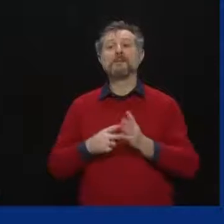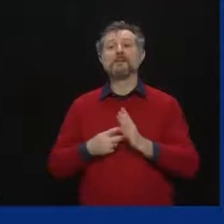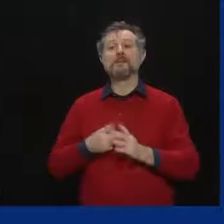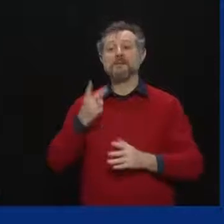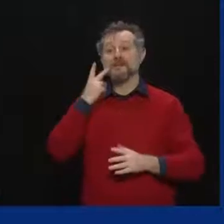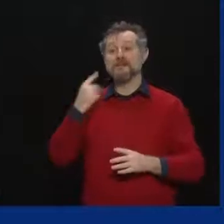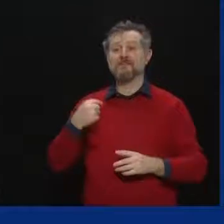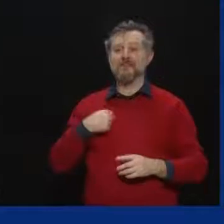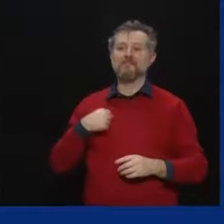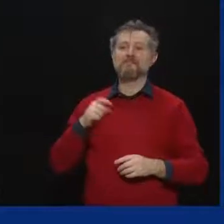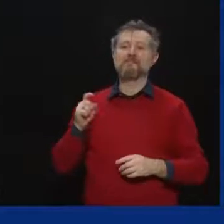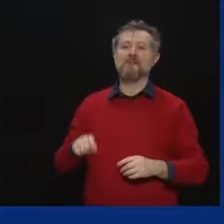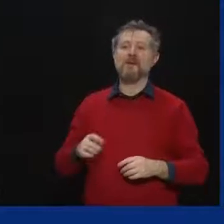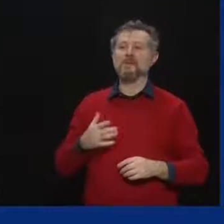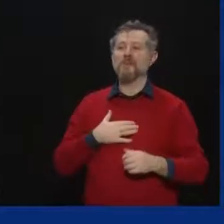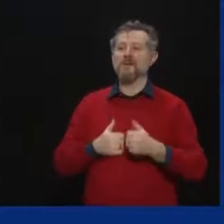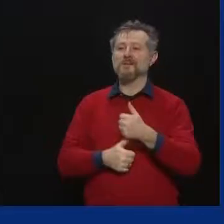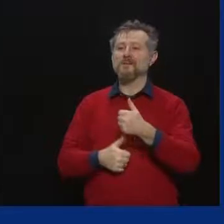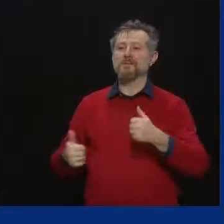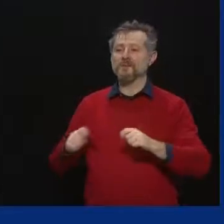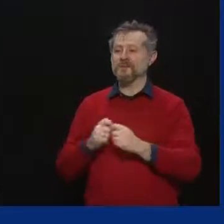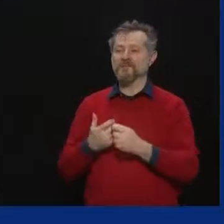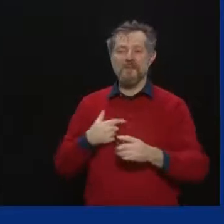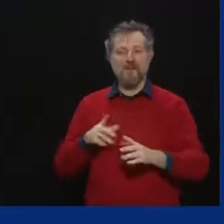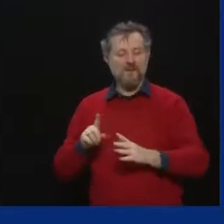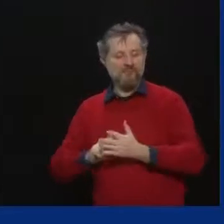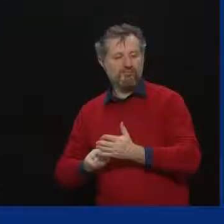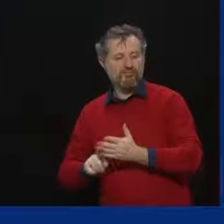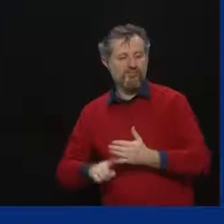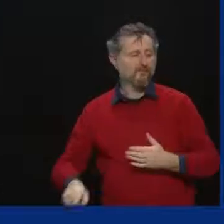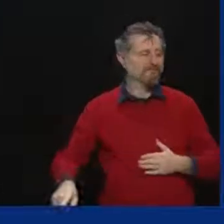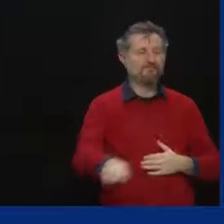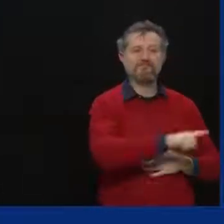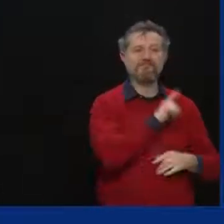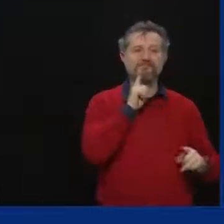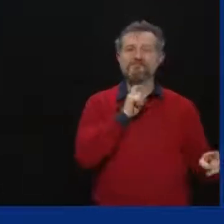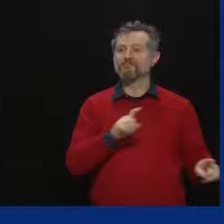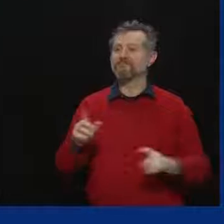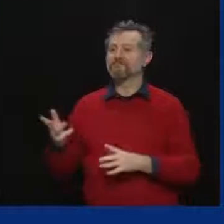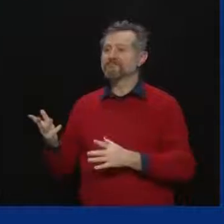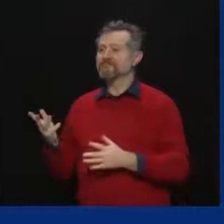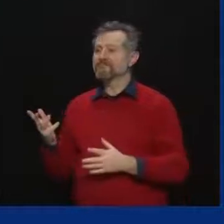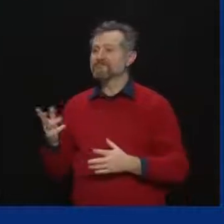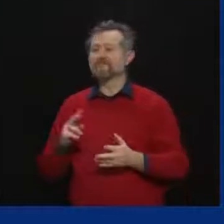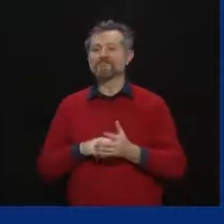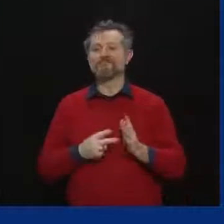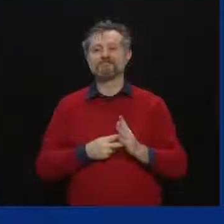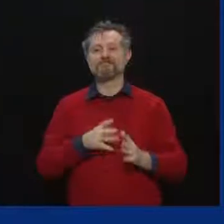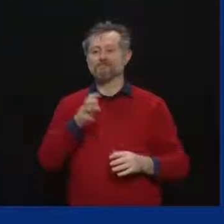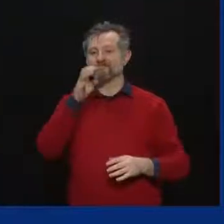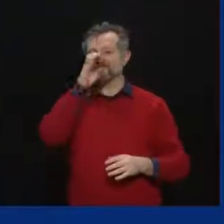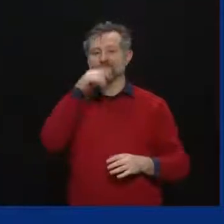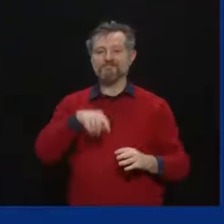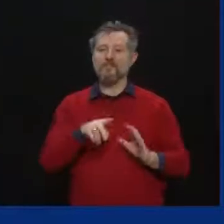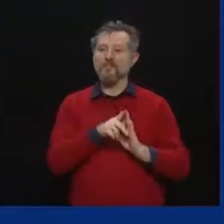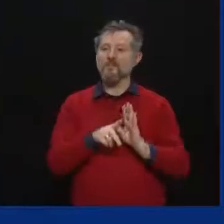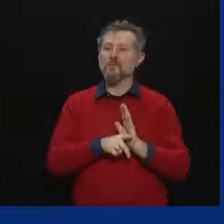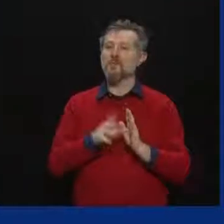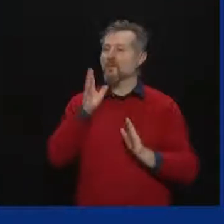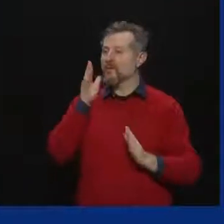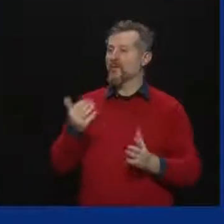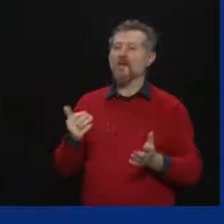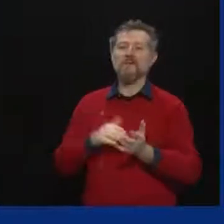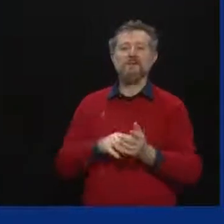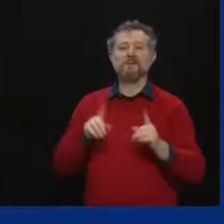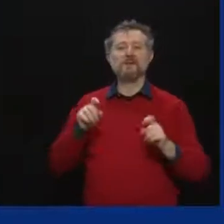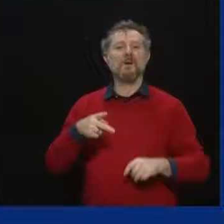all the team that comes through here is tested every day. We, following the strict protocol, should be having another PCR test